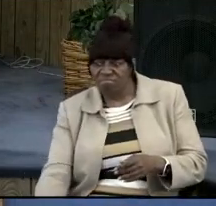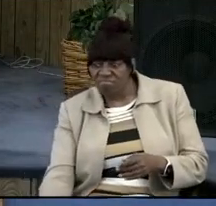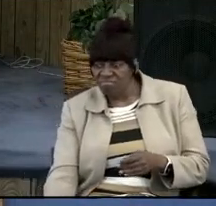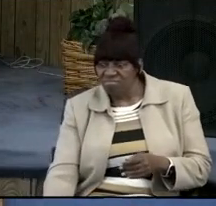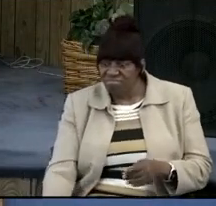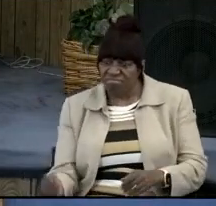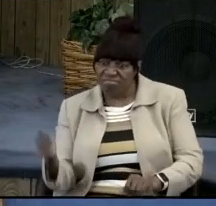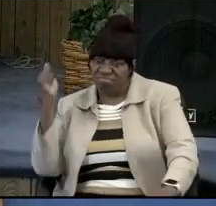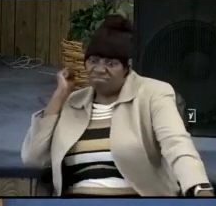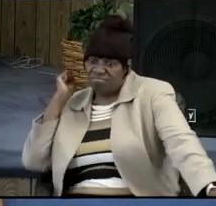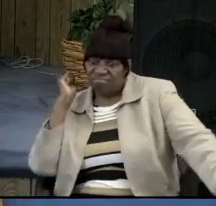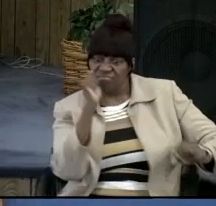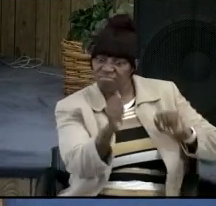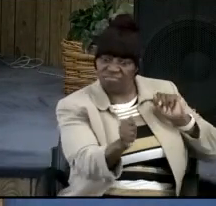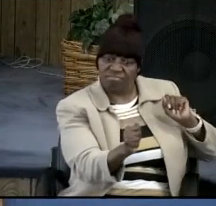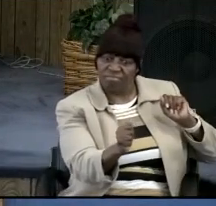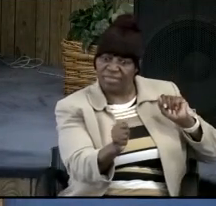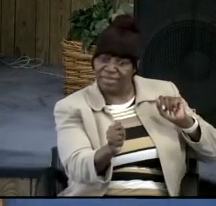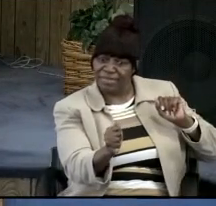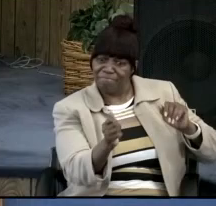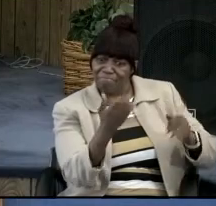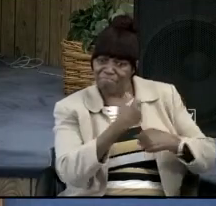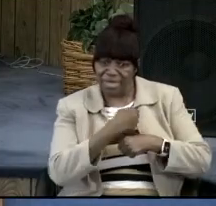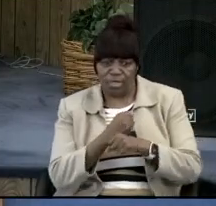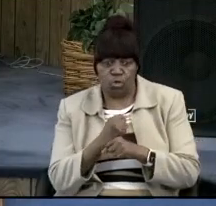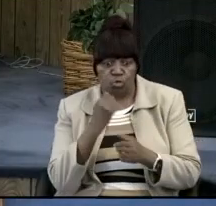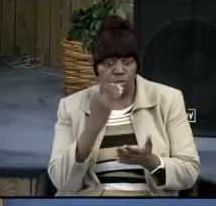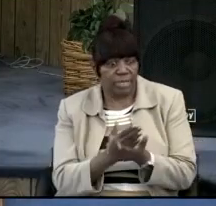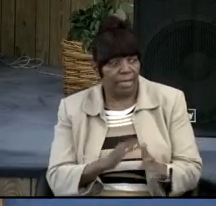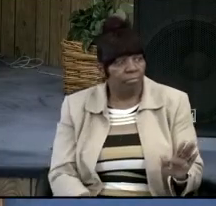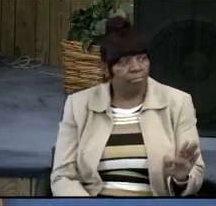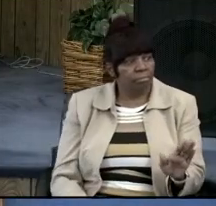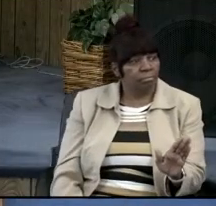and throw it at the back of your head, Bernadette, to get you to stop preaching.